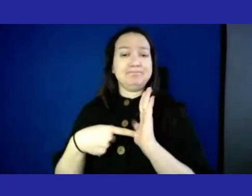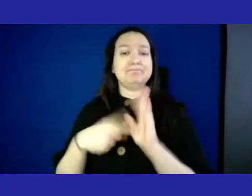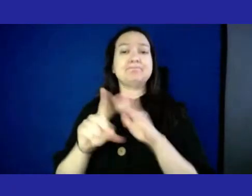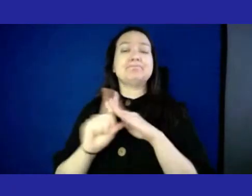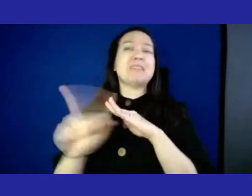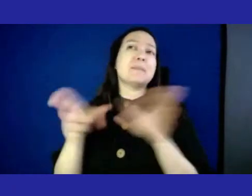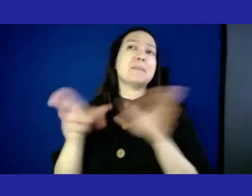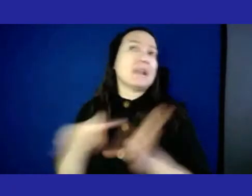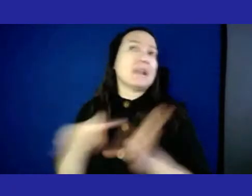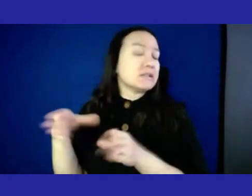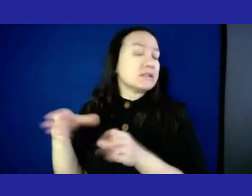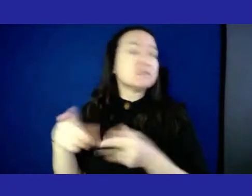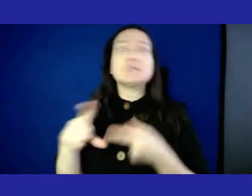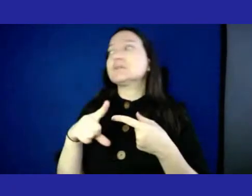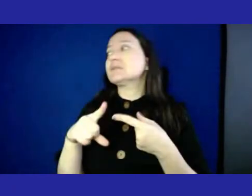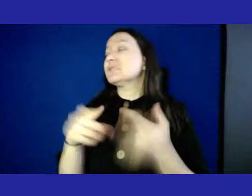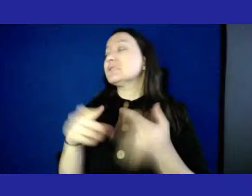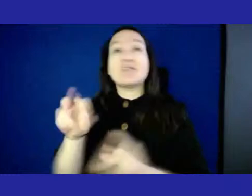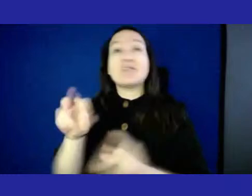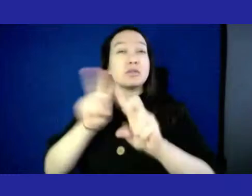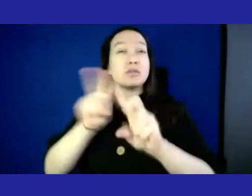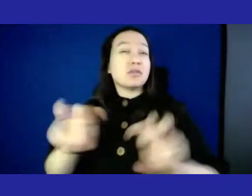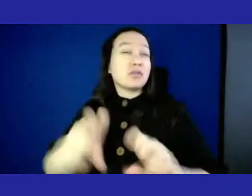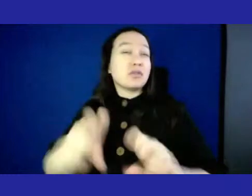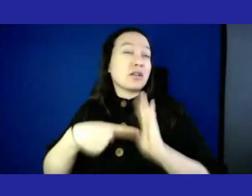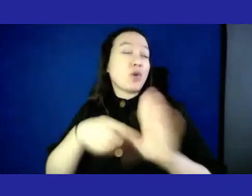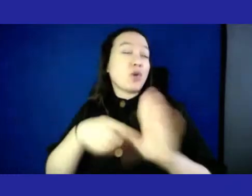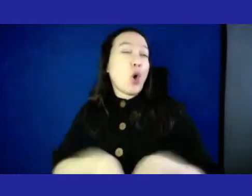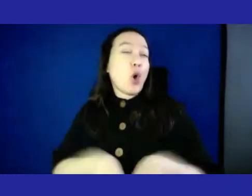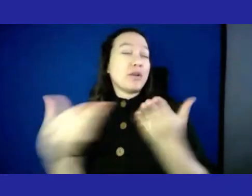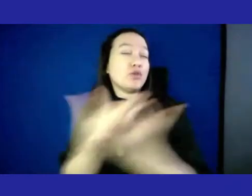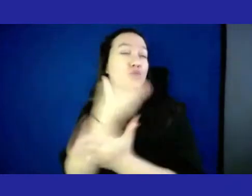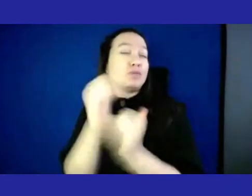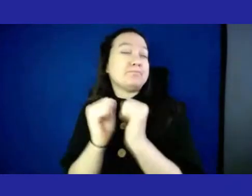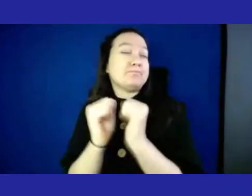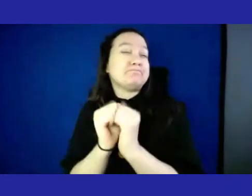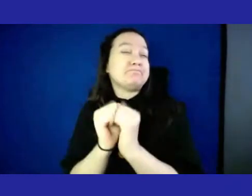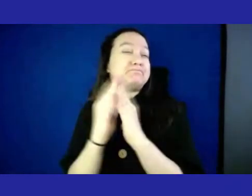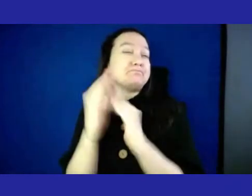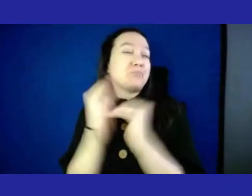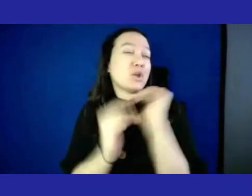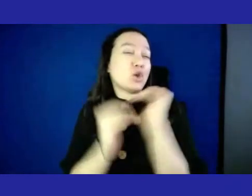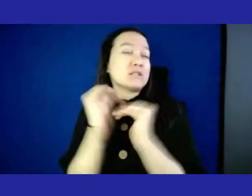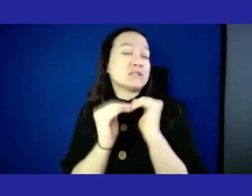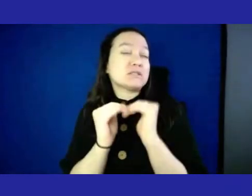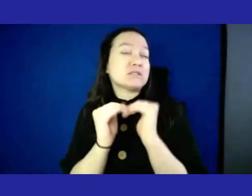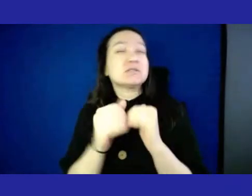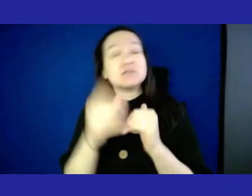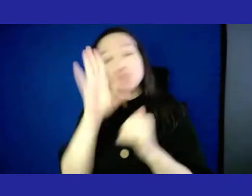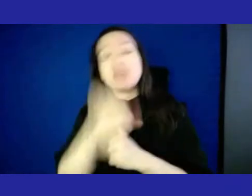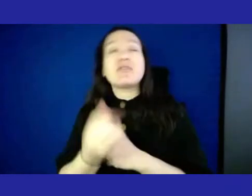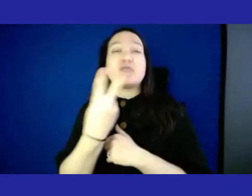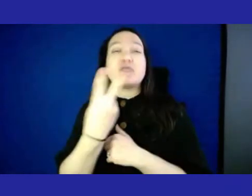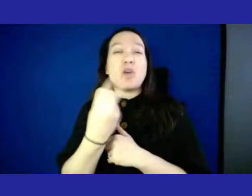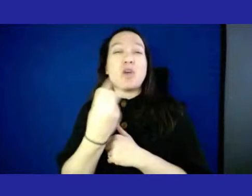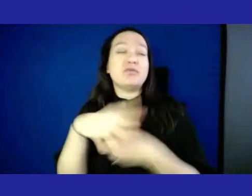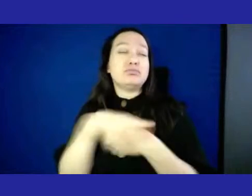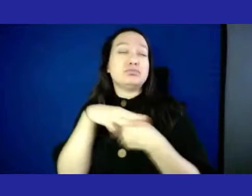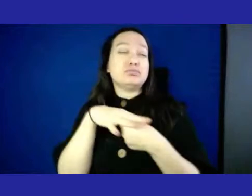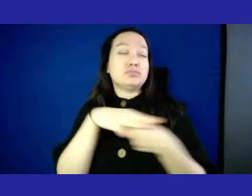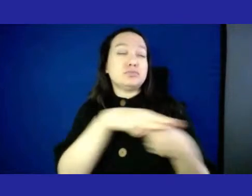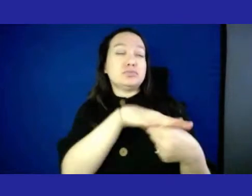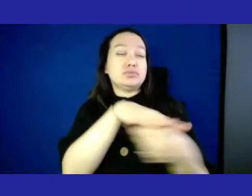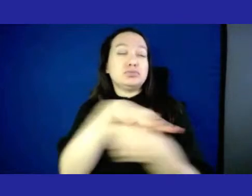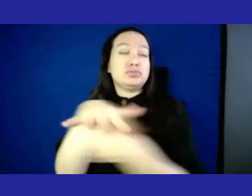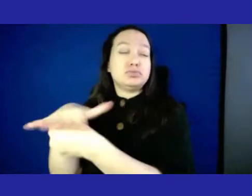planning one. Maybe if we look at the example of opening a new site, for example, right? We've got over a dozen current locations.